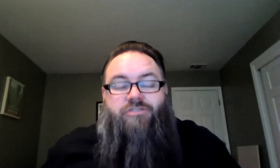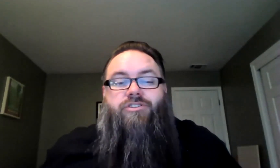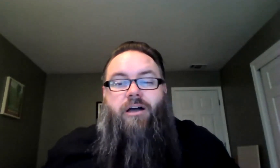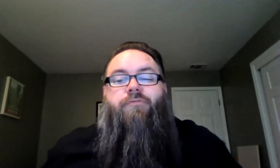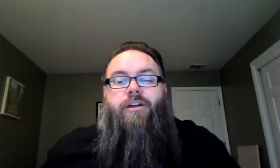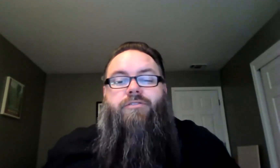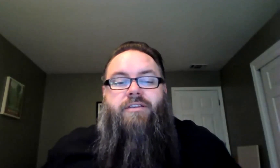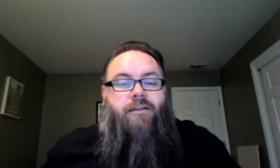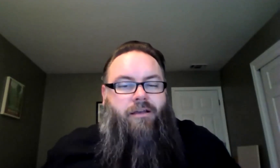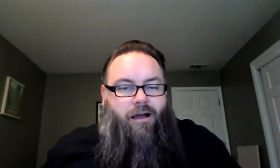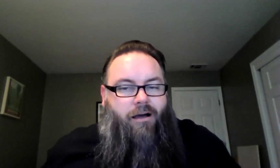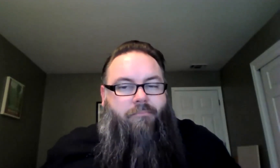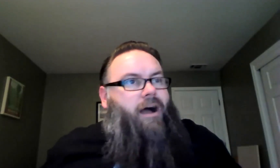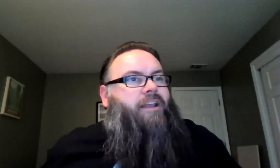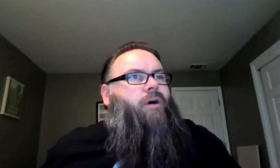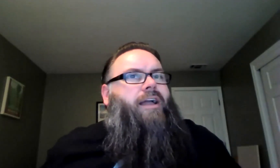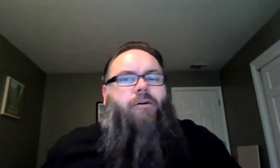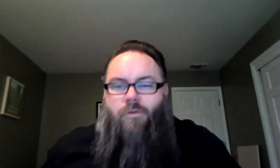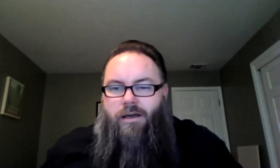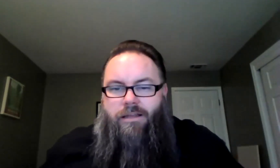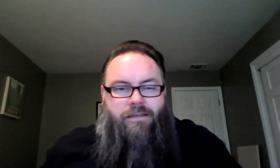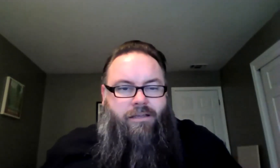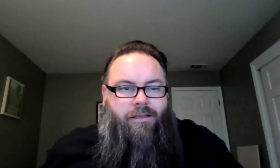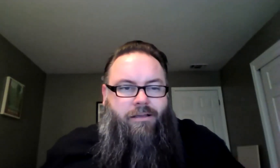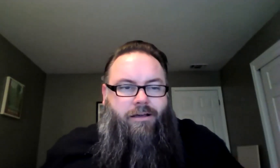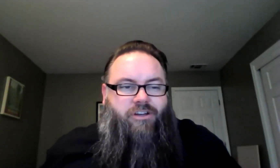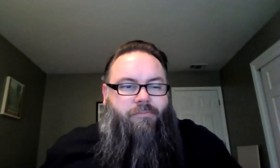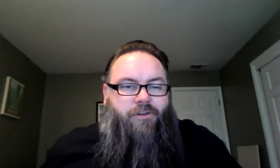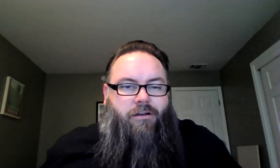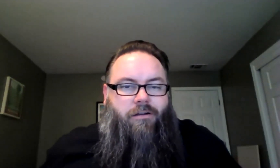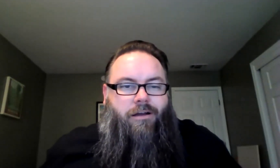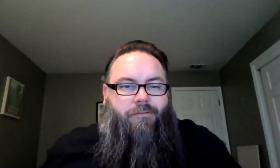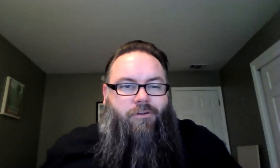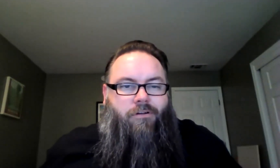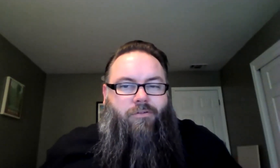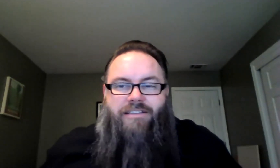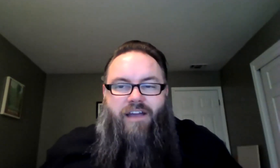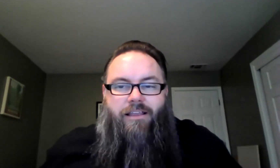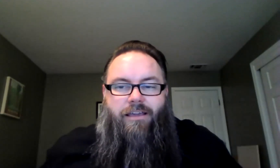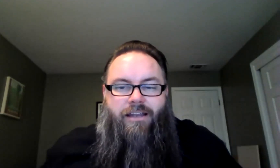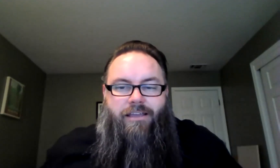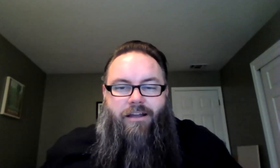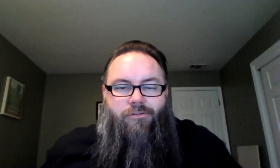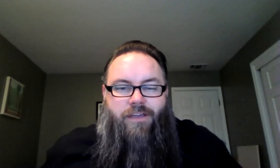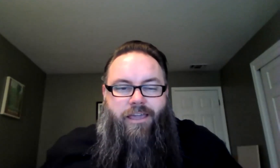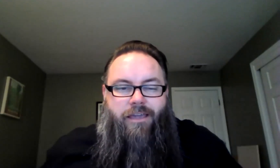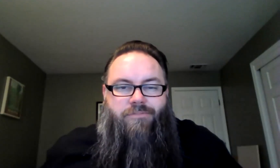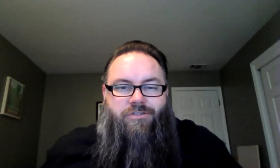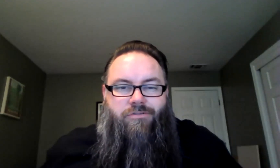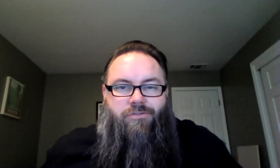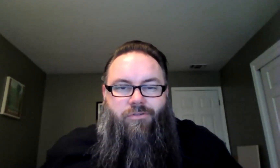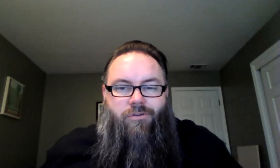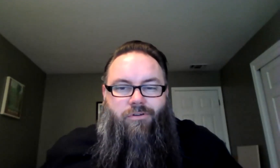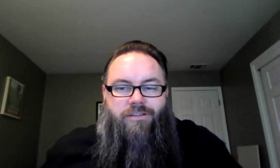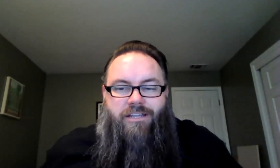doing additional job fairs. I know I got a job fair for Grass Valley. Heidi, I don't know if that came